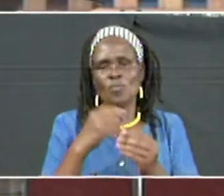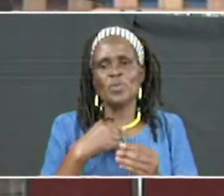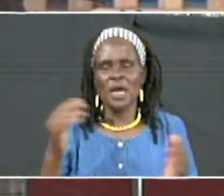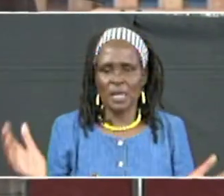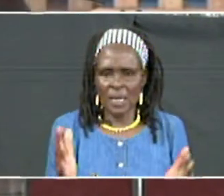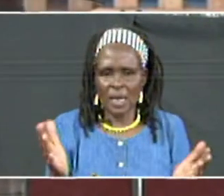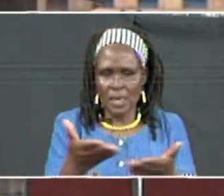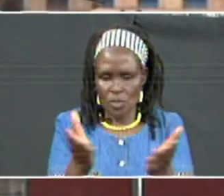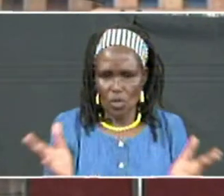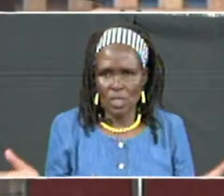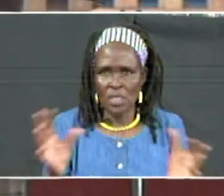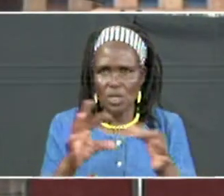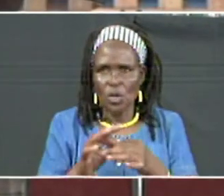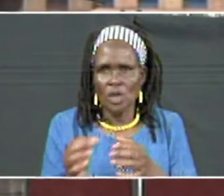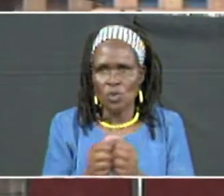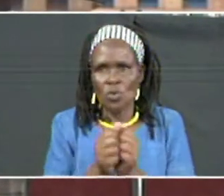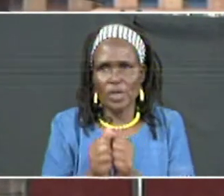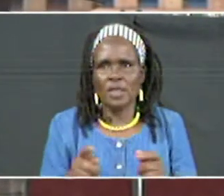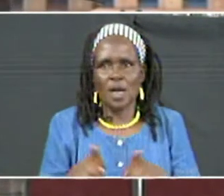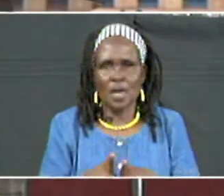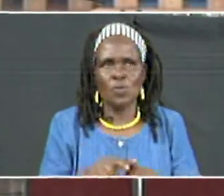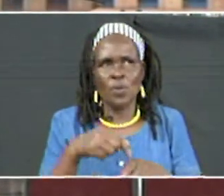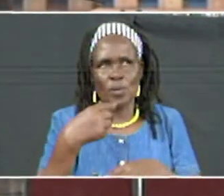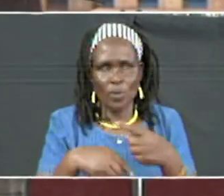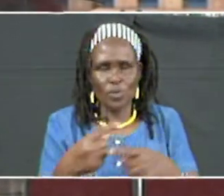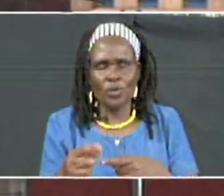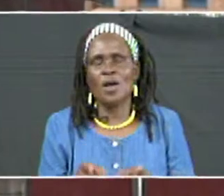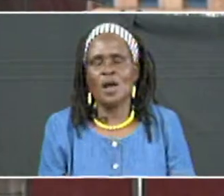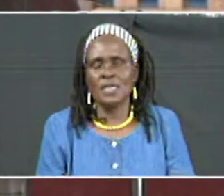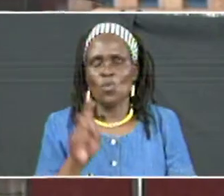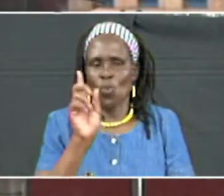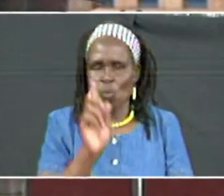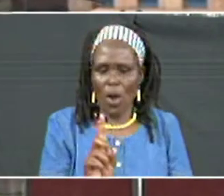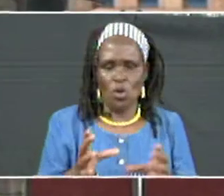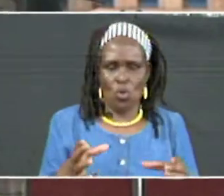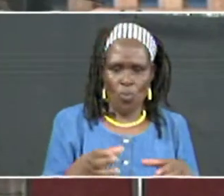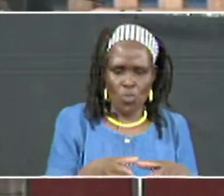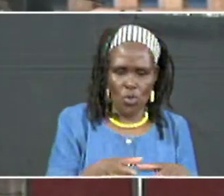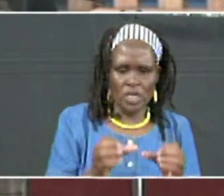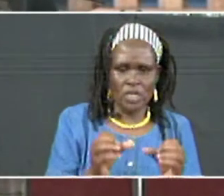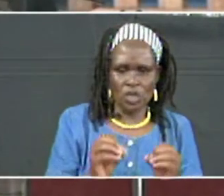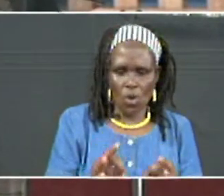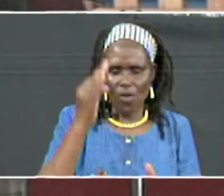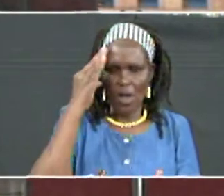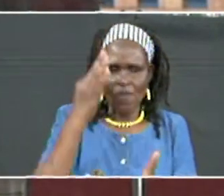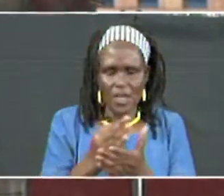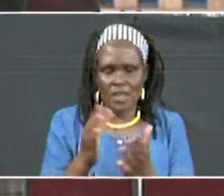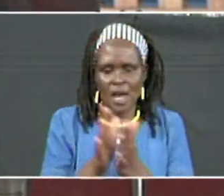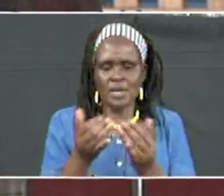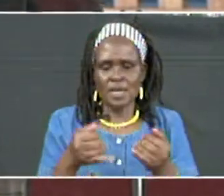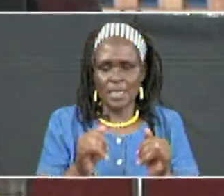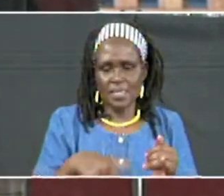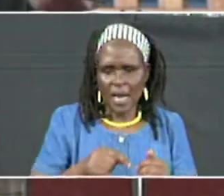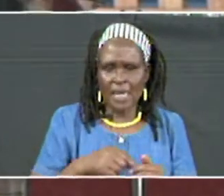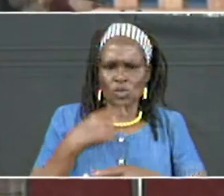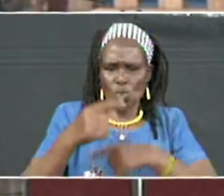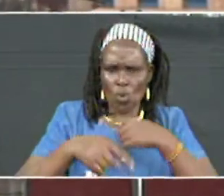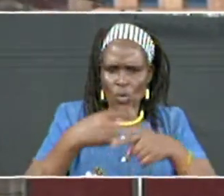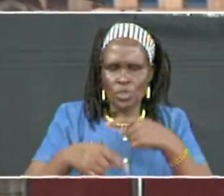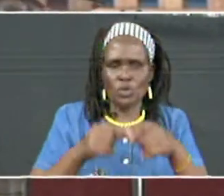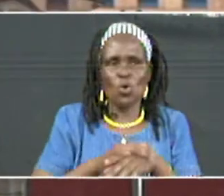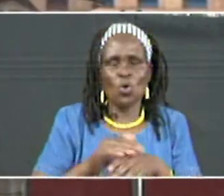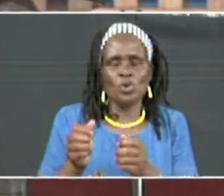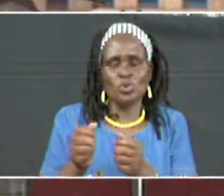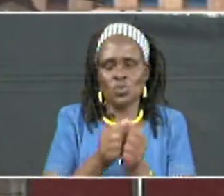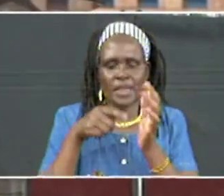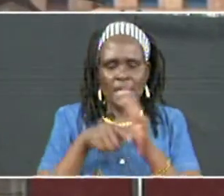as one local church, as one community of faith, and let us press on together in this